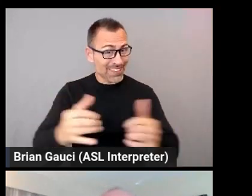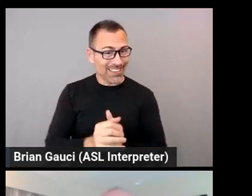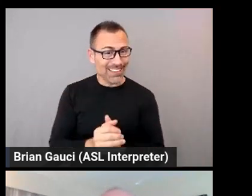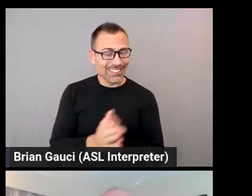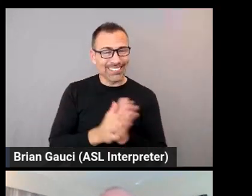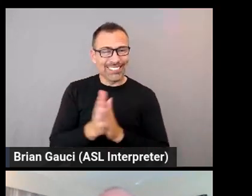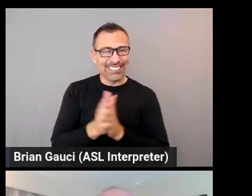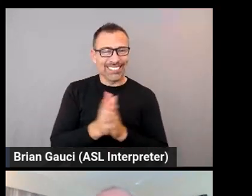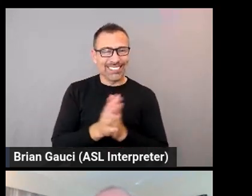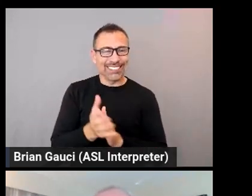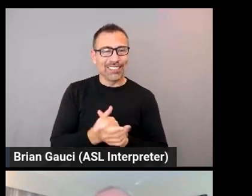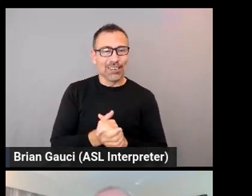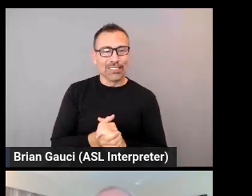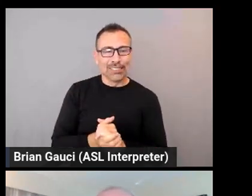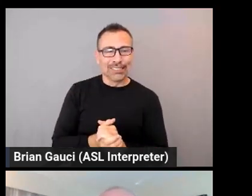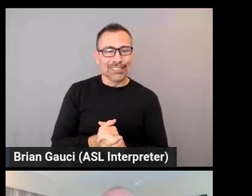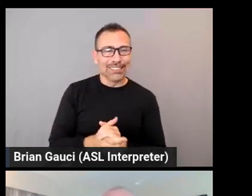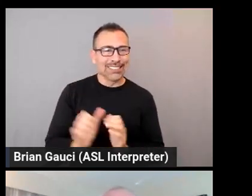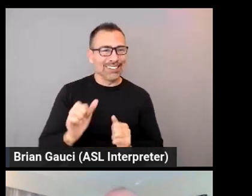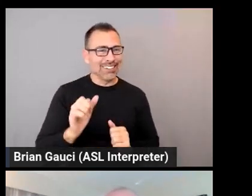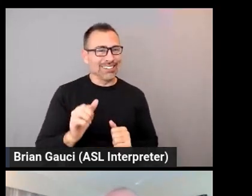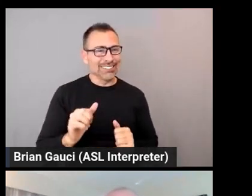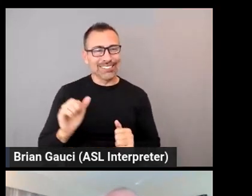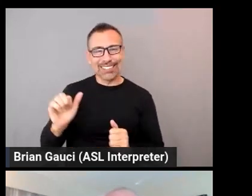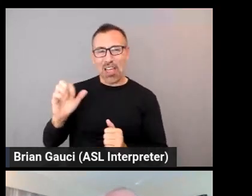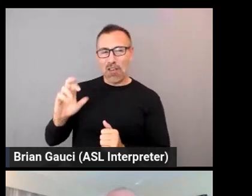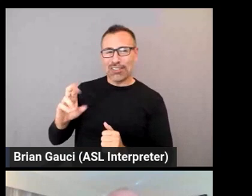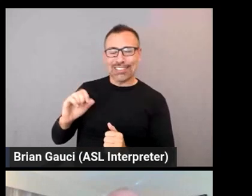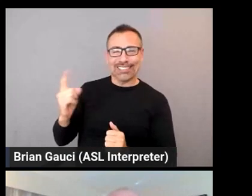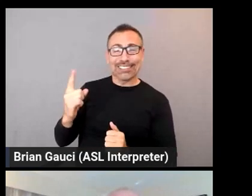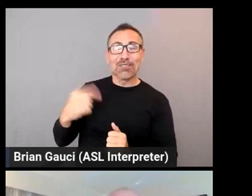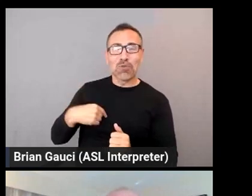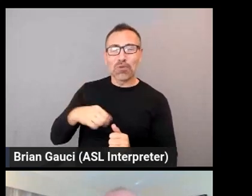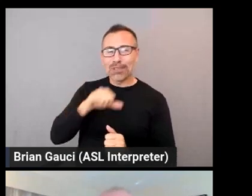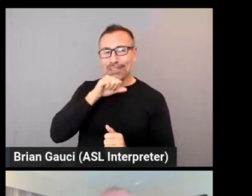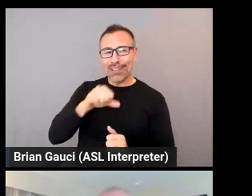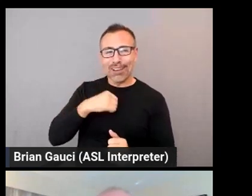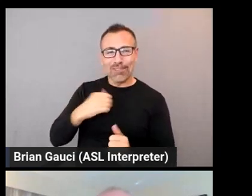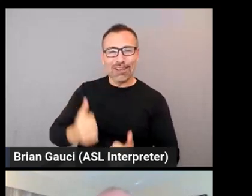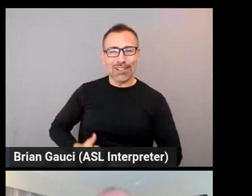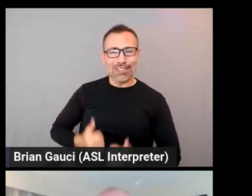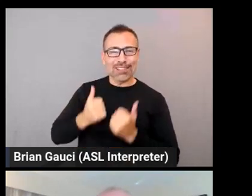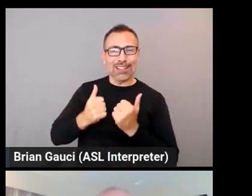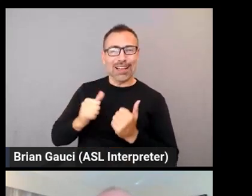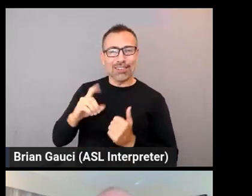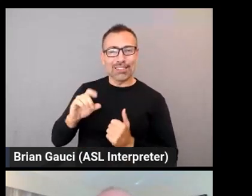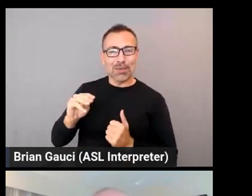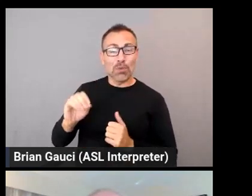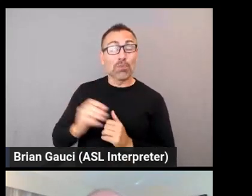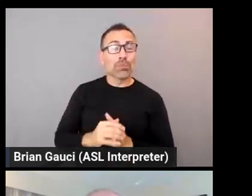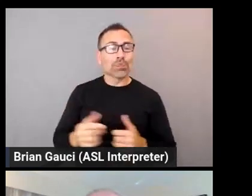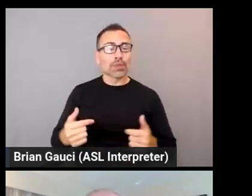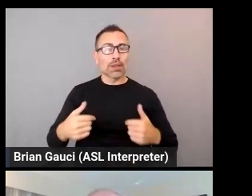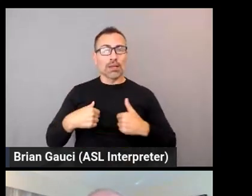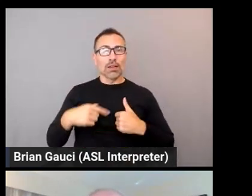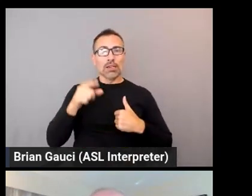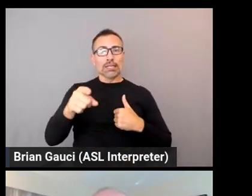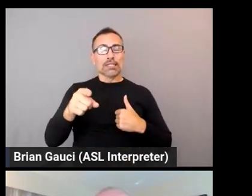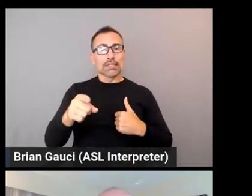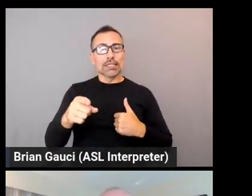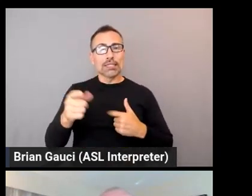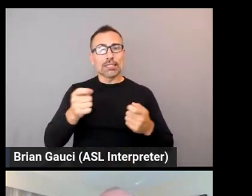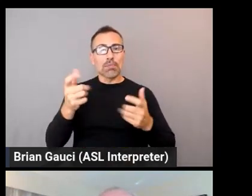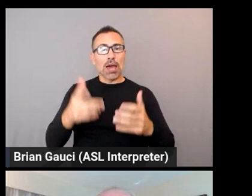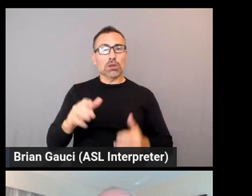Okay, it looks like nothing like a live demo. Yeah. So this, you may be familiar with the AWS Management Console. This